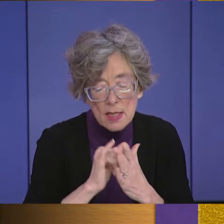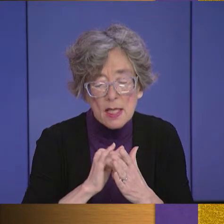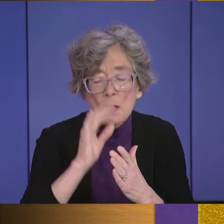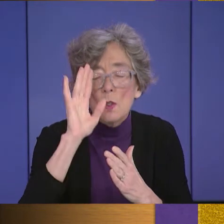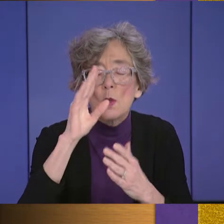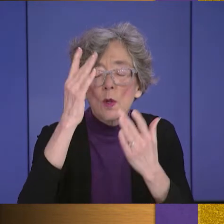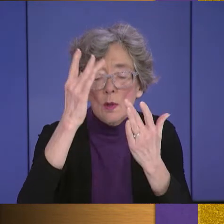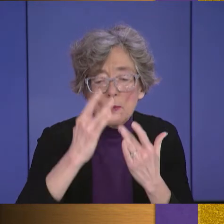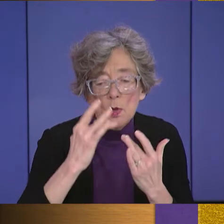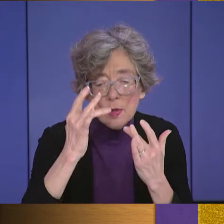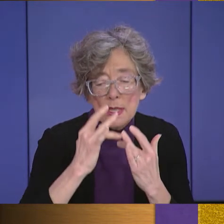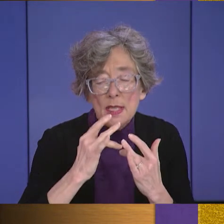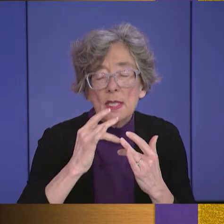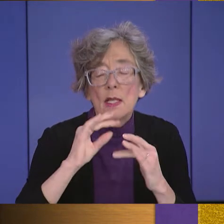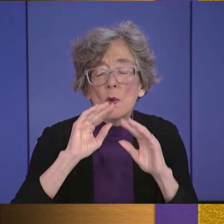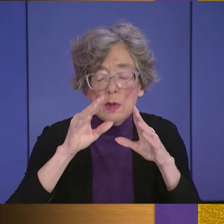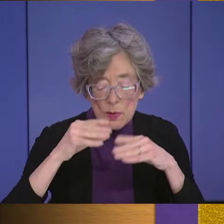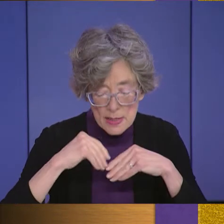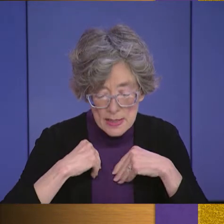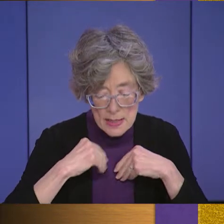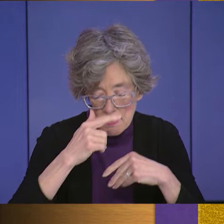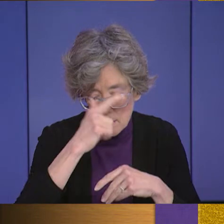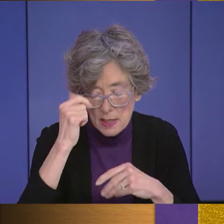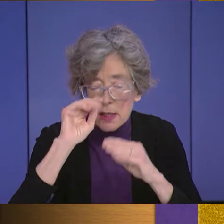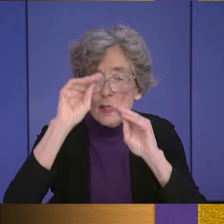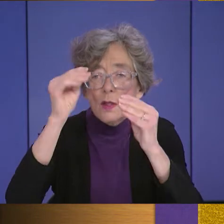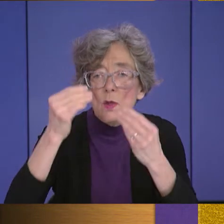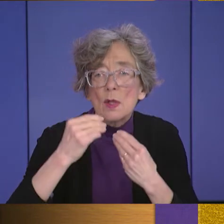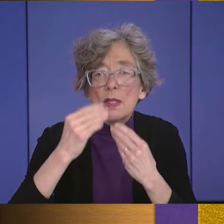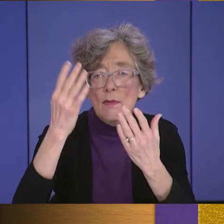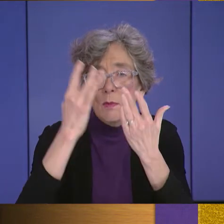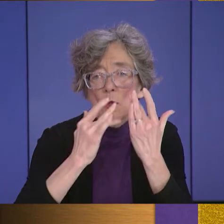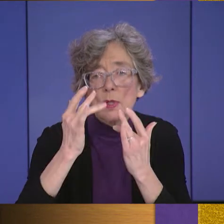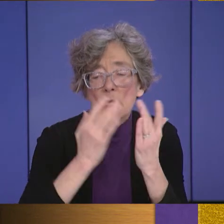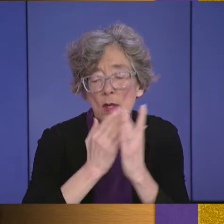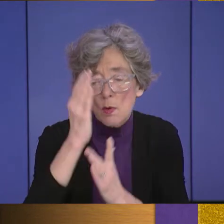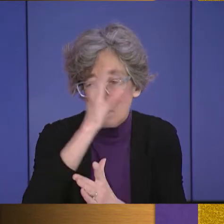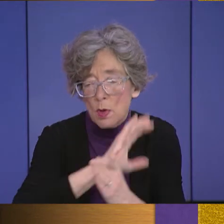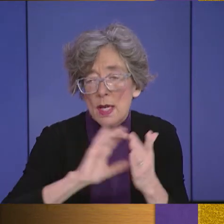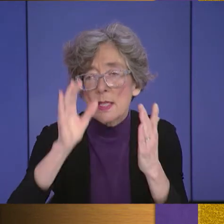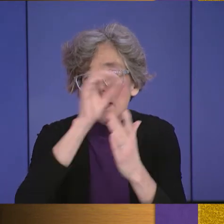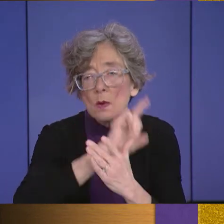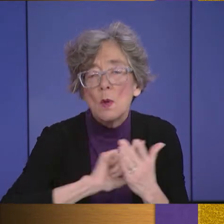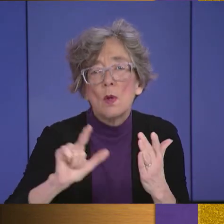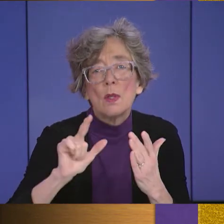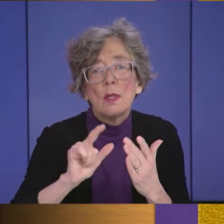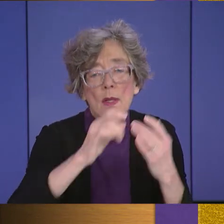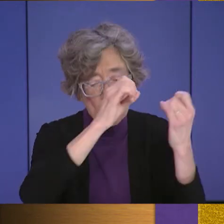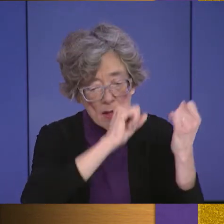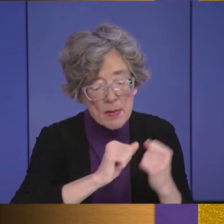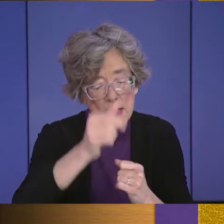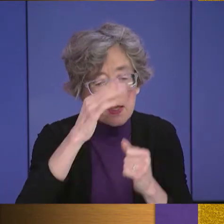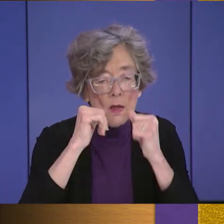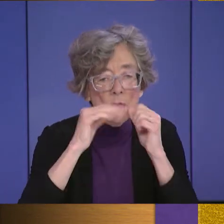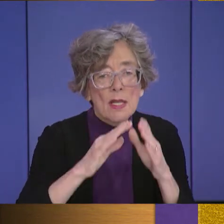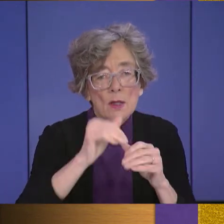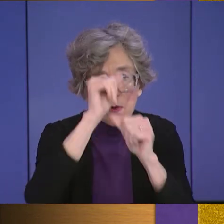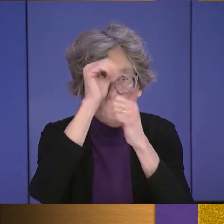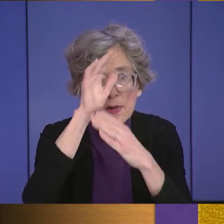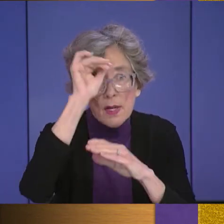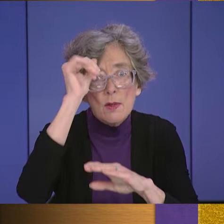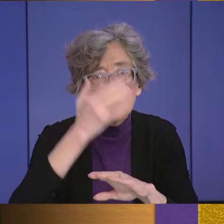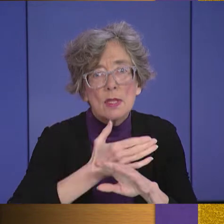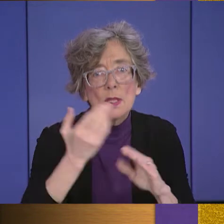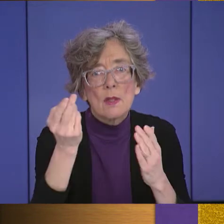they desire, they may receive by your generous gift, through Christ our Lord. Amen. Amen. May Almighty God bless you, the Father, and the